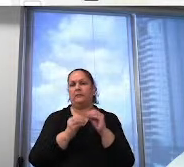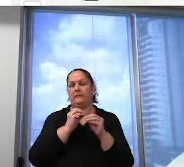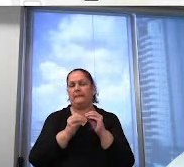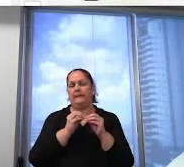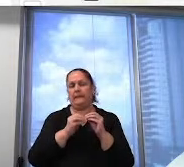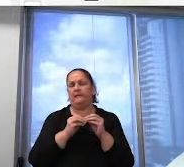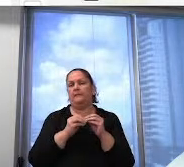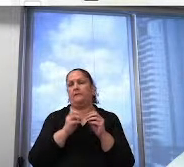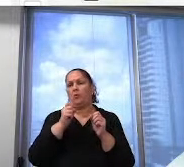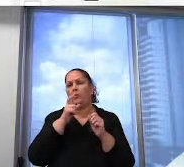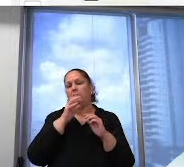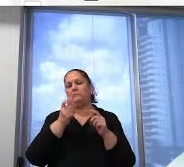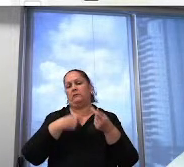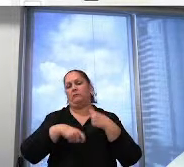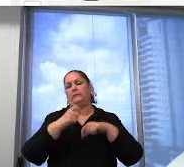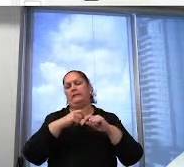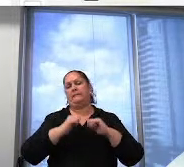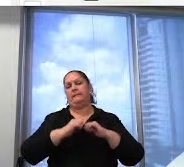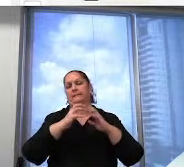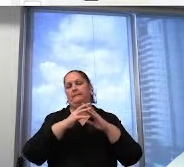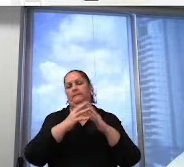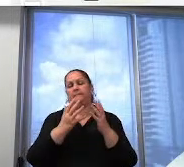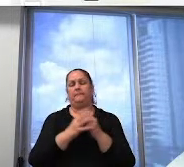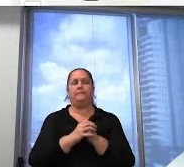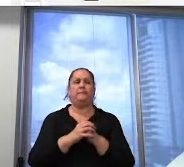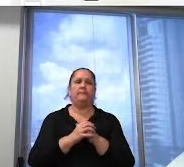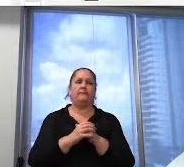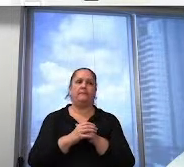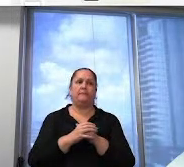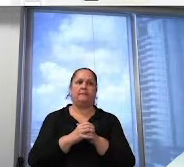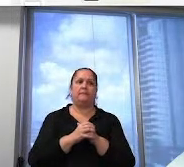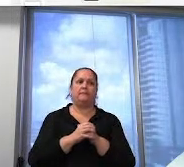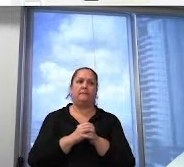repairs or the replacement itself.